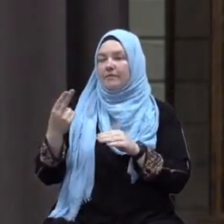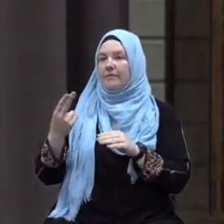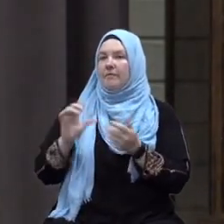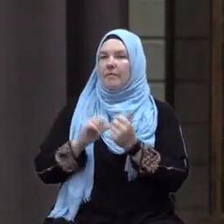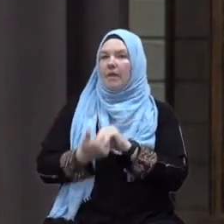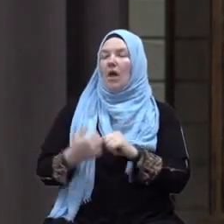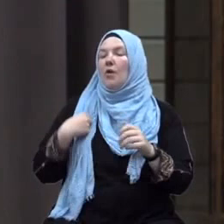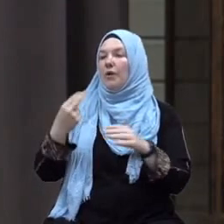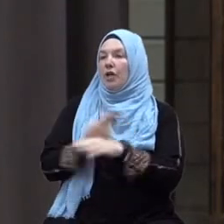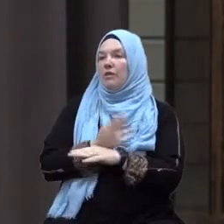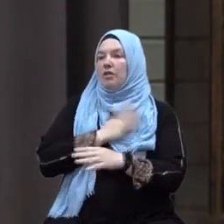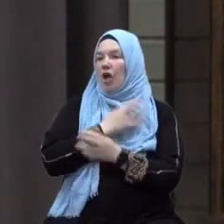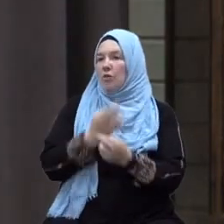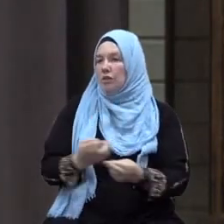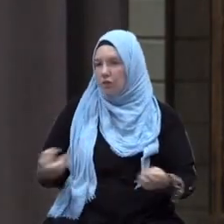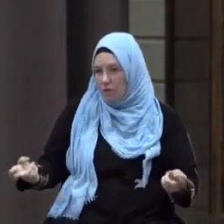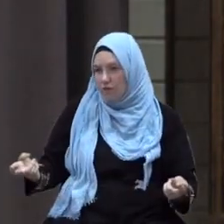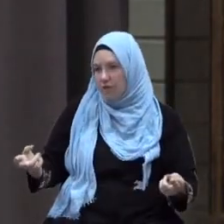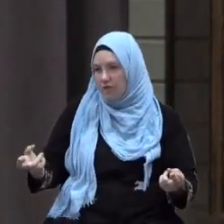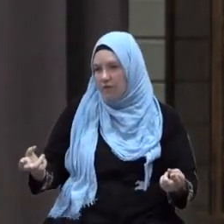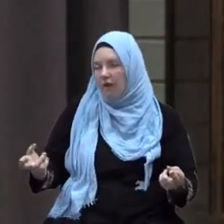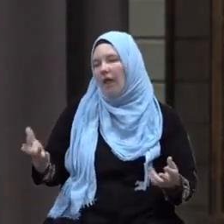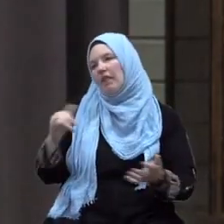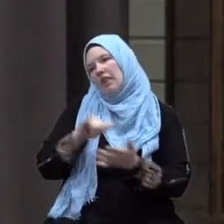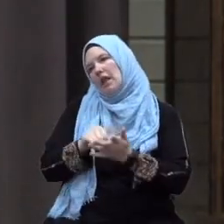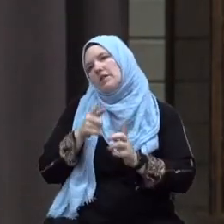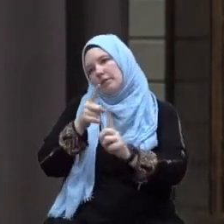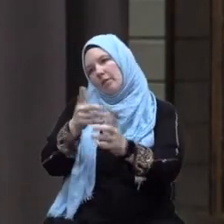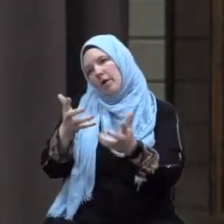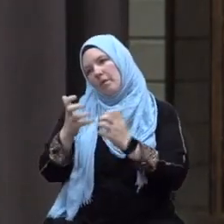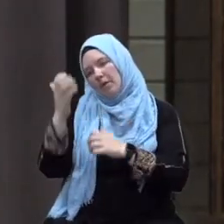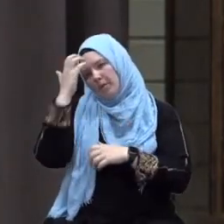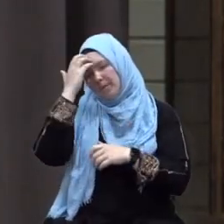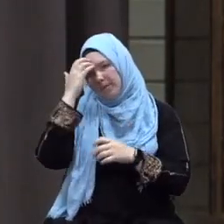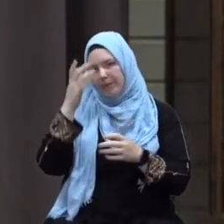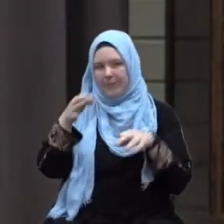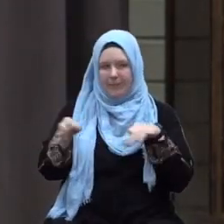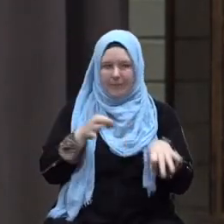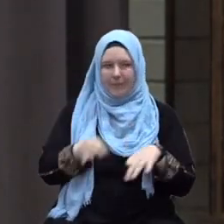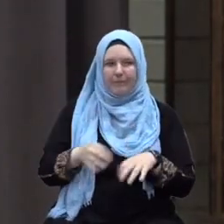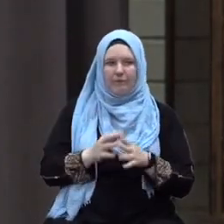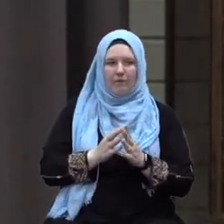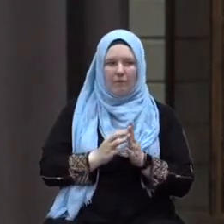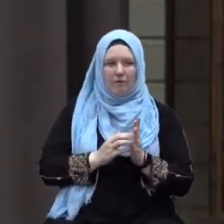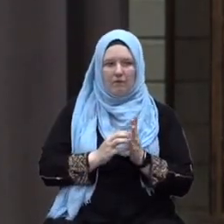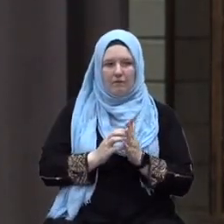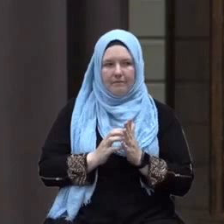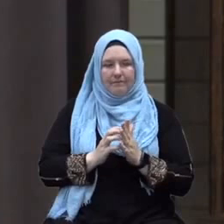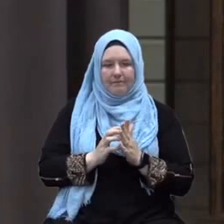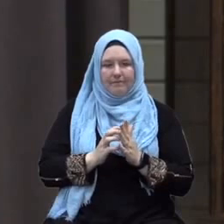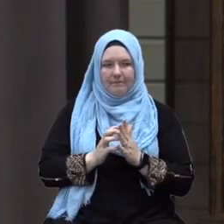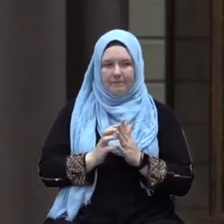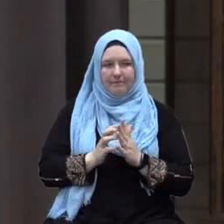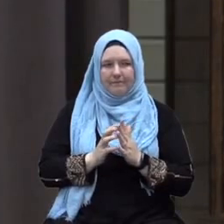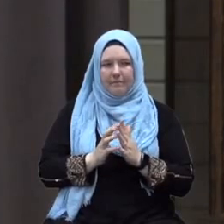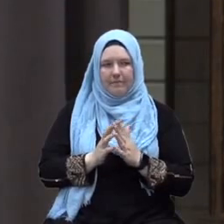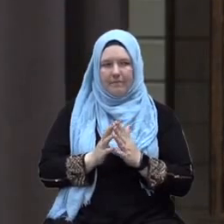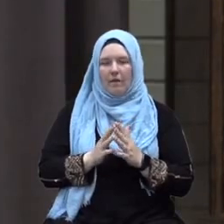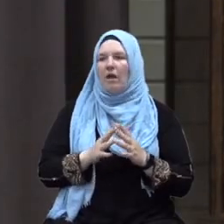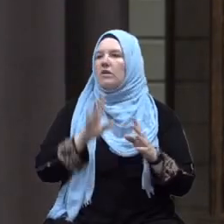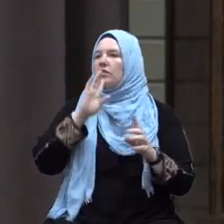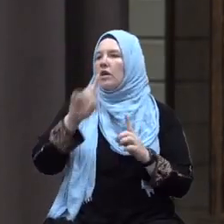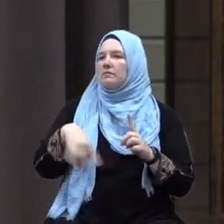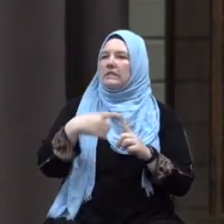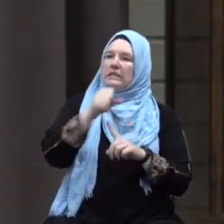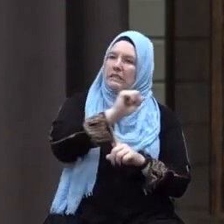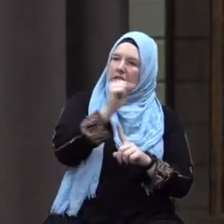resources. And this is the point that I want to reach with you. Looking at the conditions